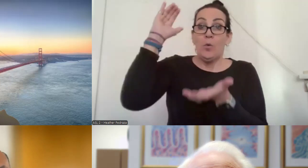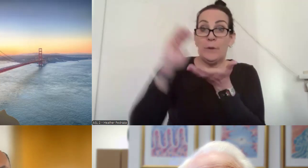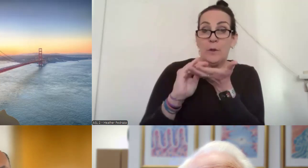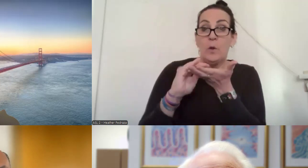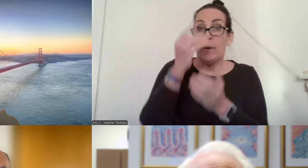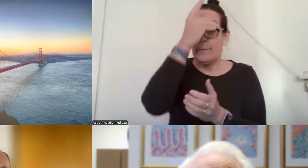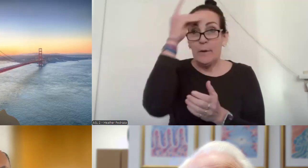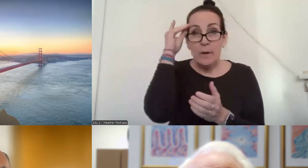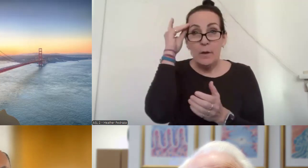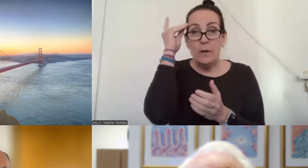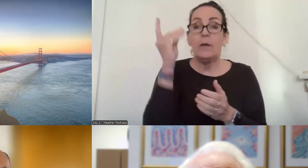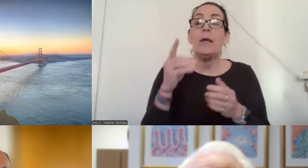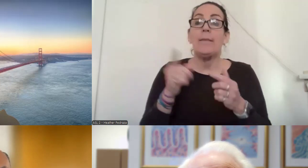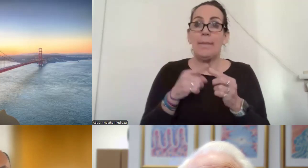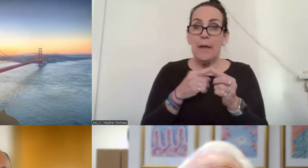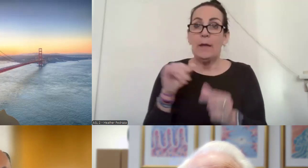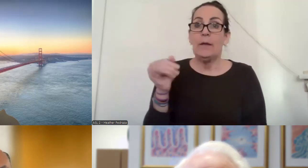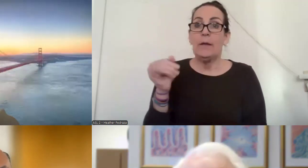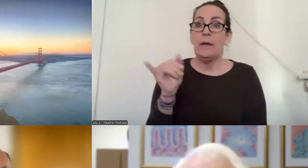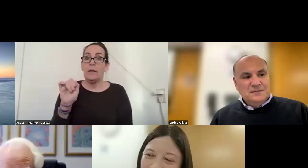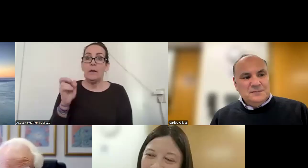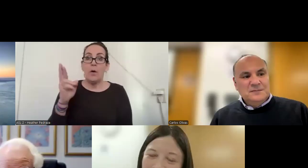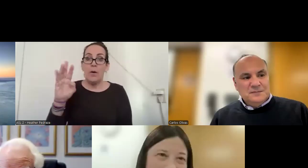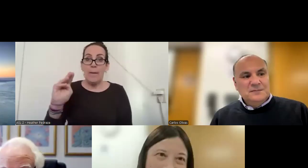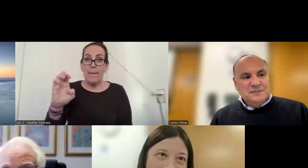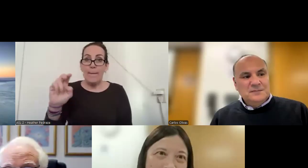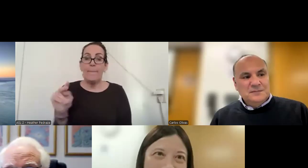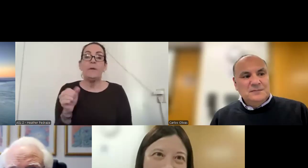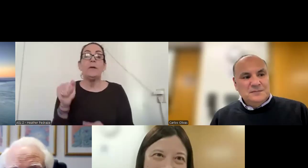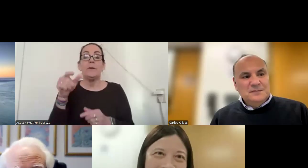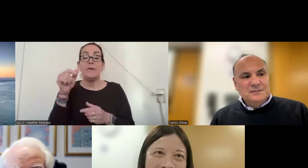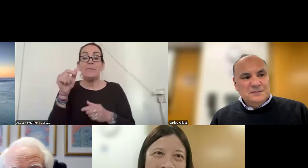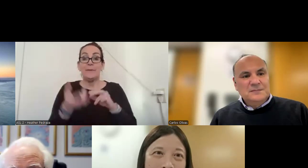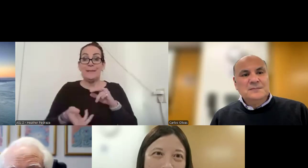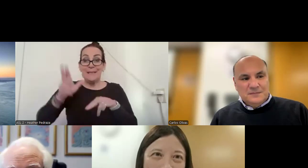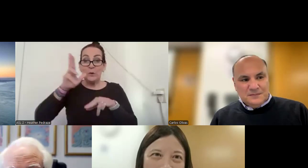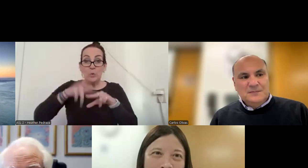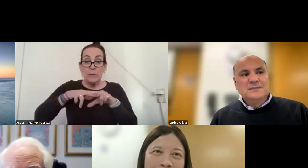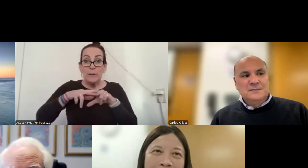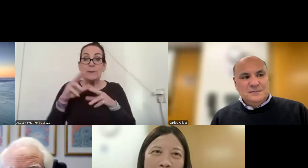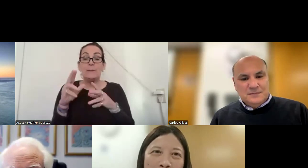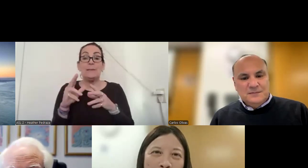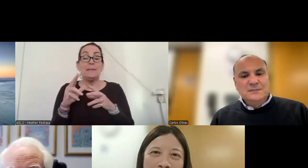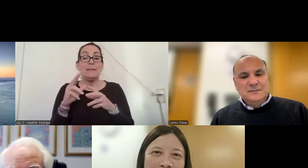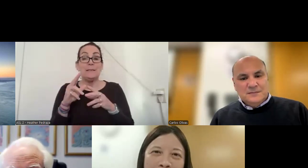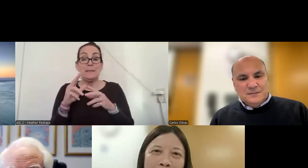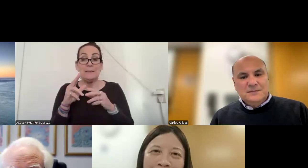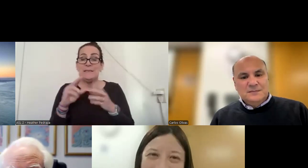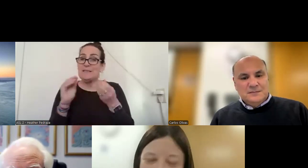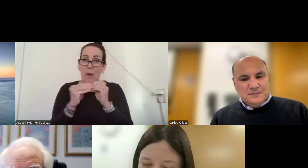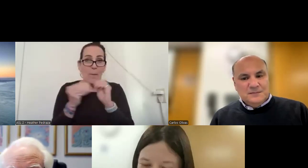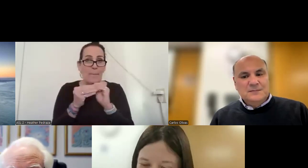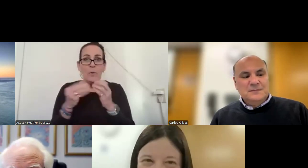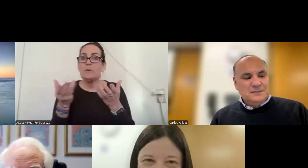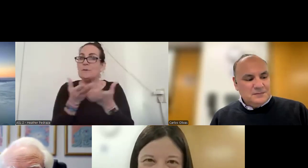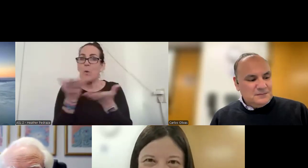Jarman that there's the increasing numbers. What does it all mean?